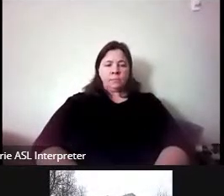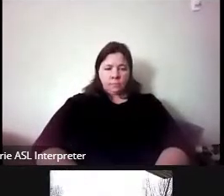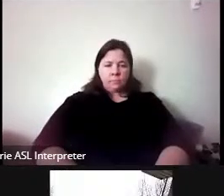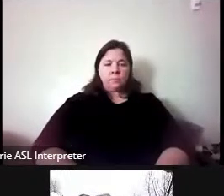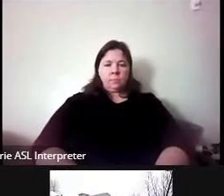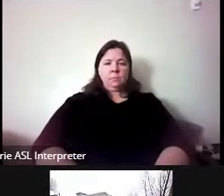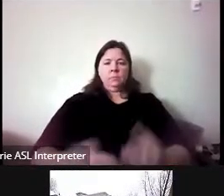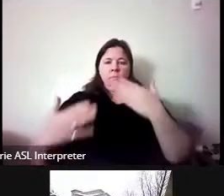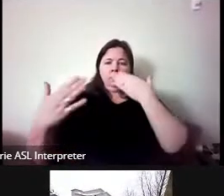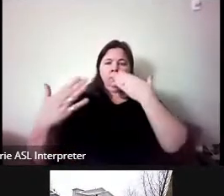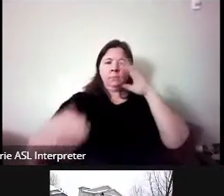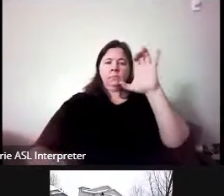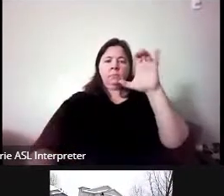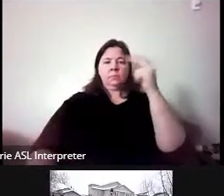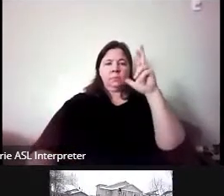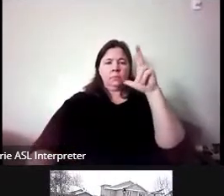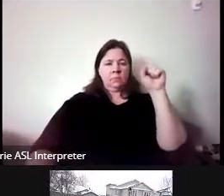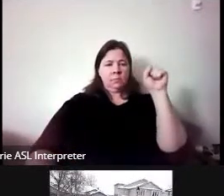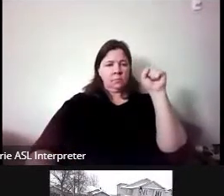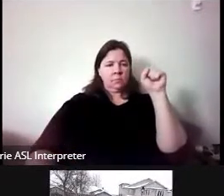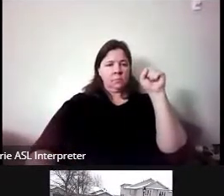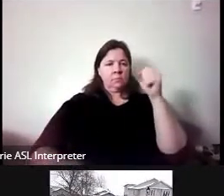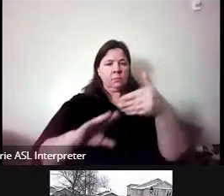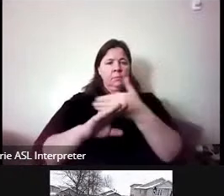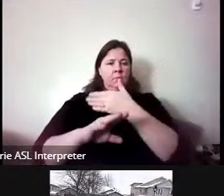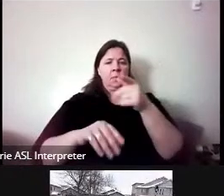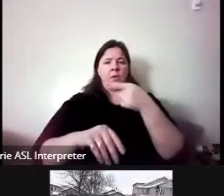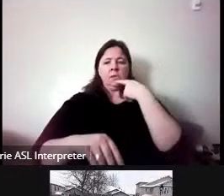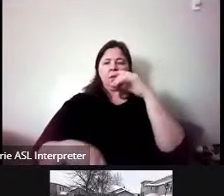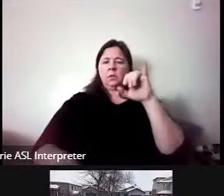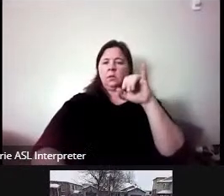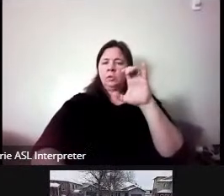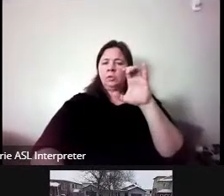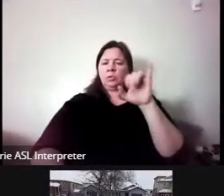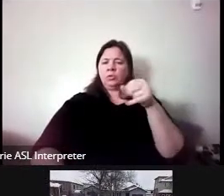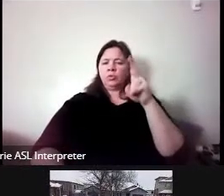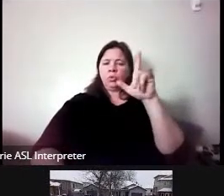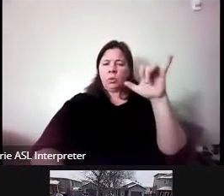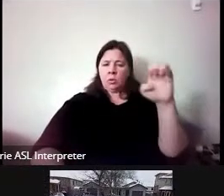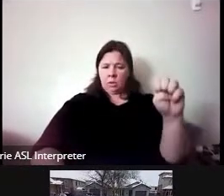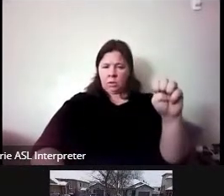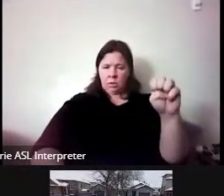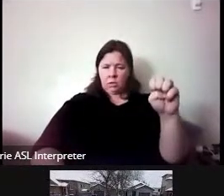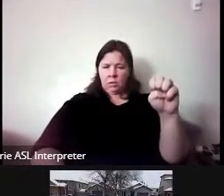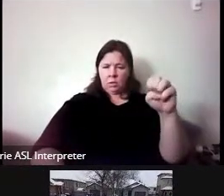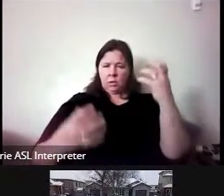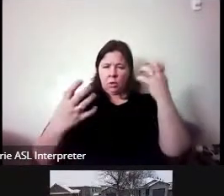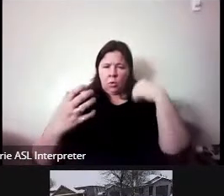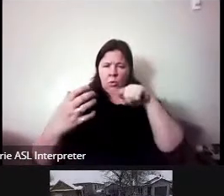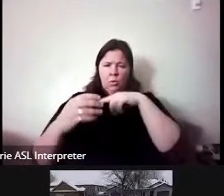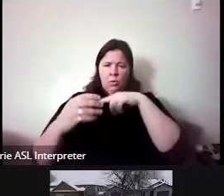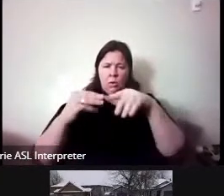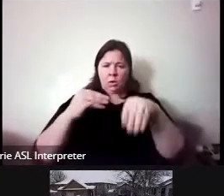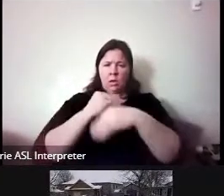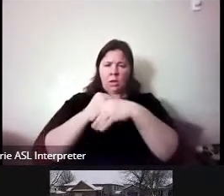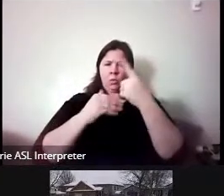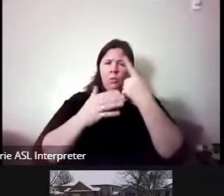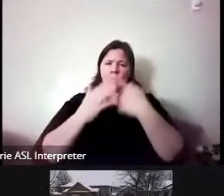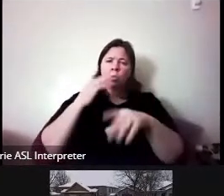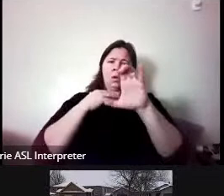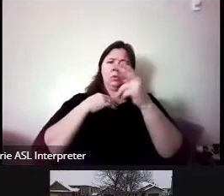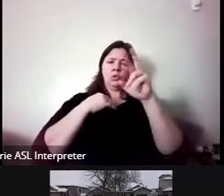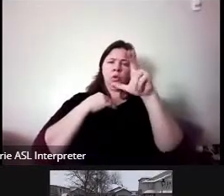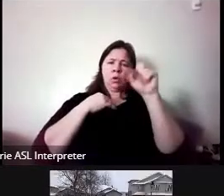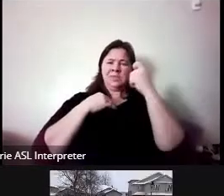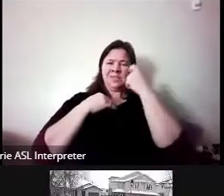Okay, Charles, thank you for that. And before you chime in, Julie, I just wanted to add to what Charles just